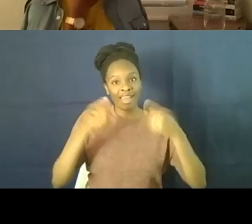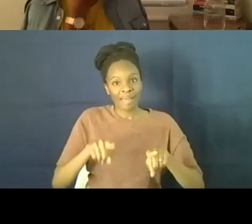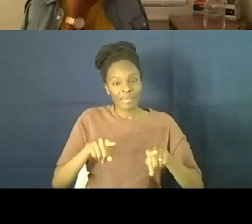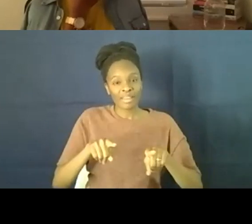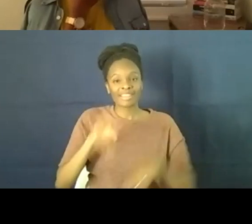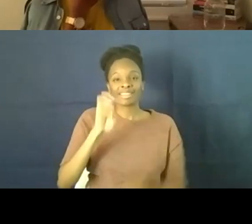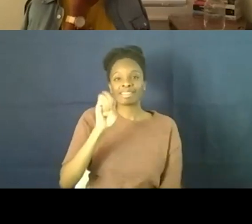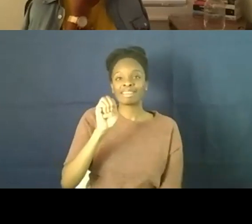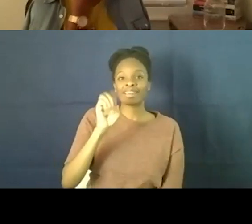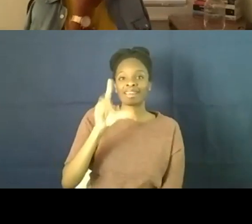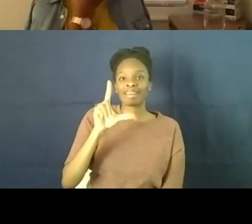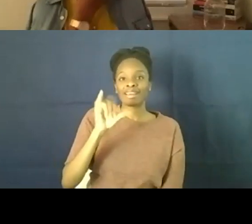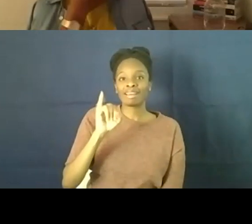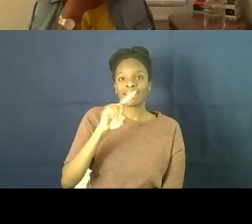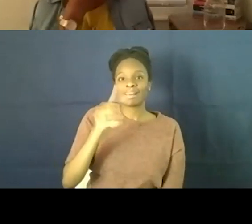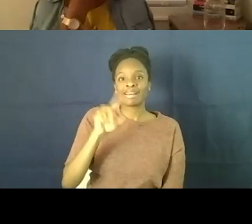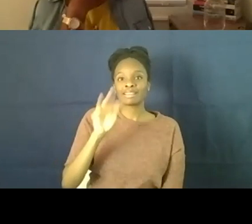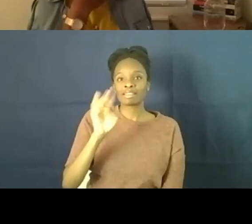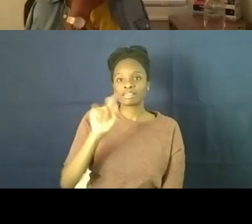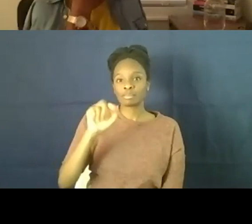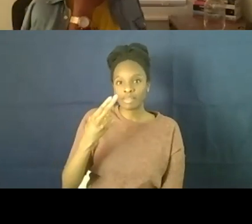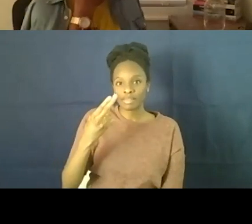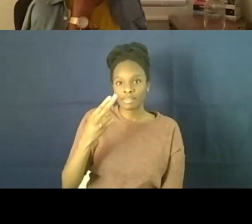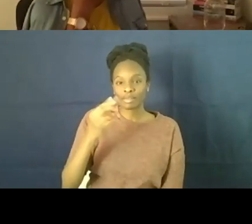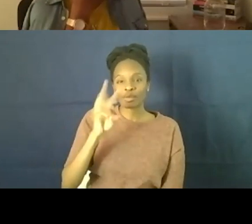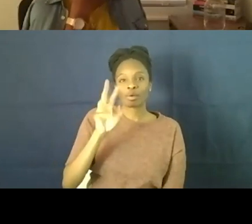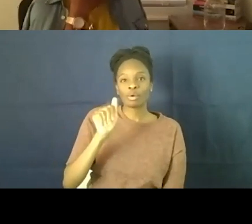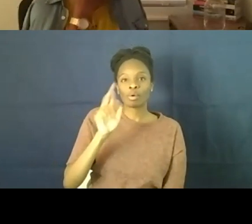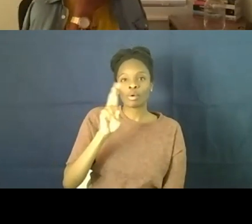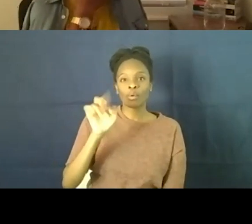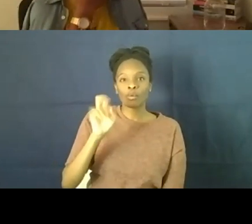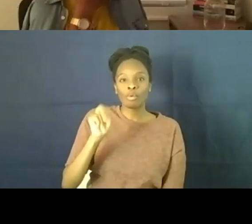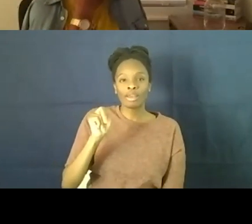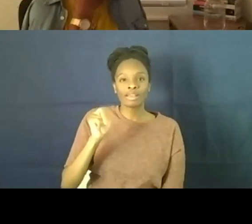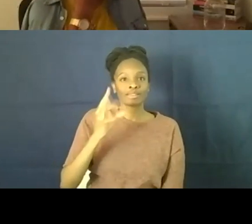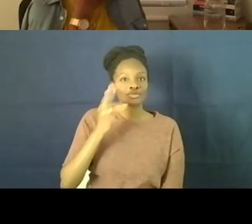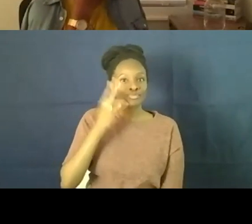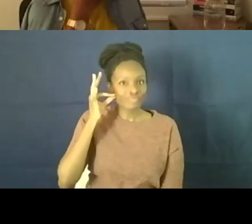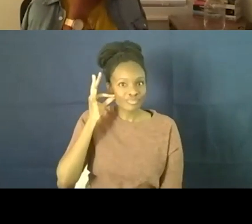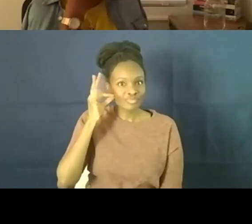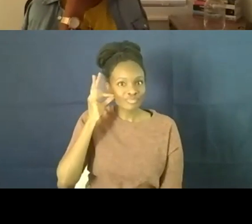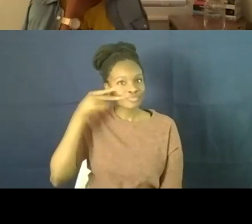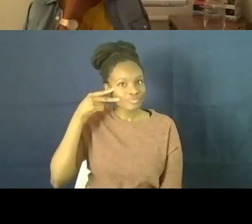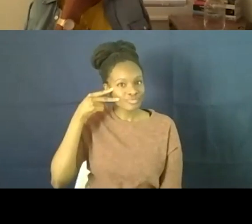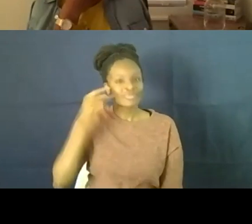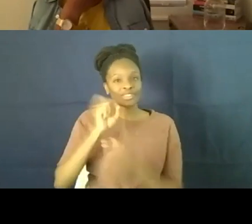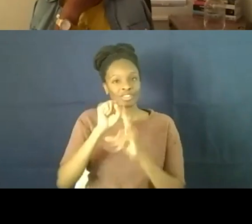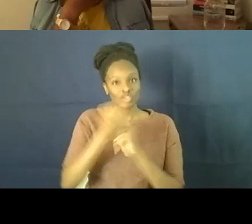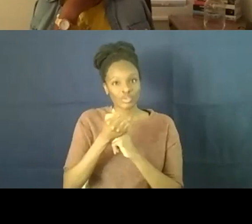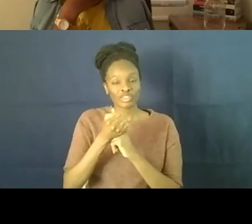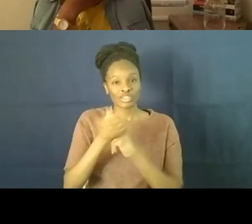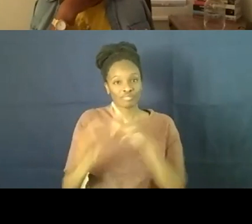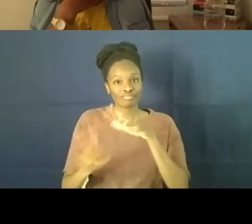thing came out. It literally happened, yeah. And it was this like clarifying moment of just, oh man, not